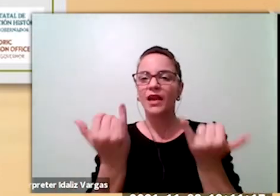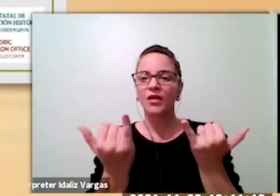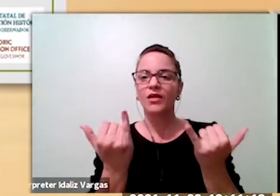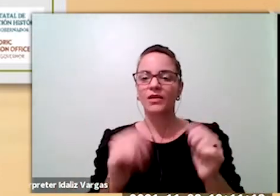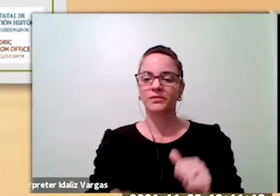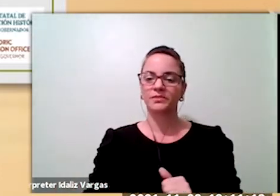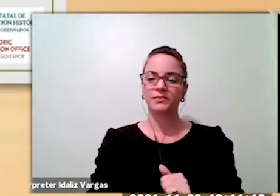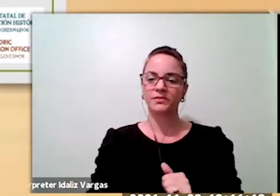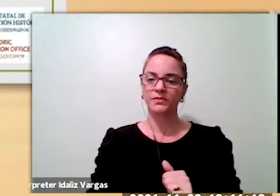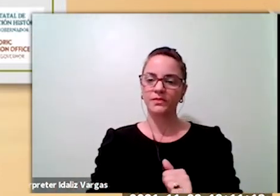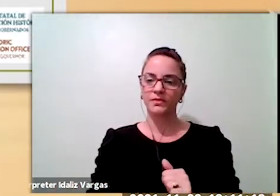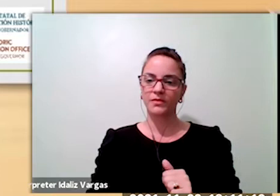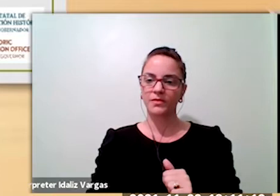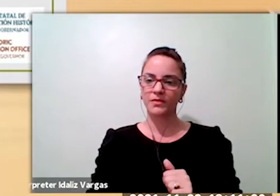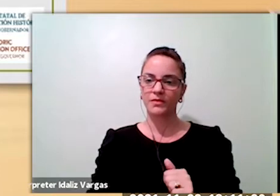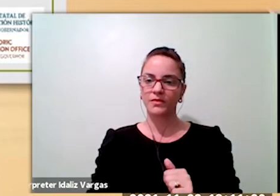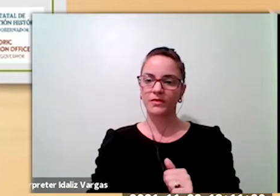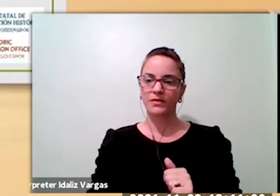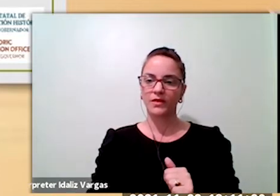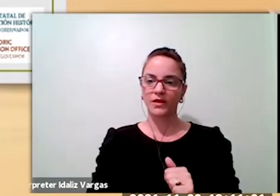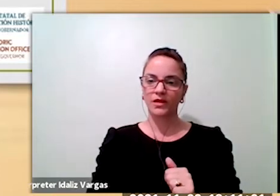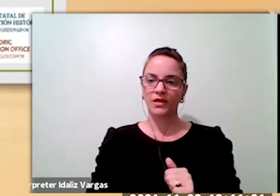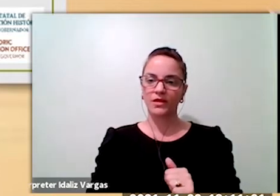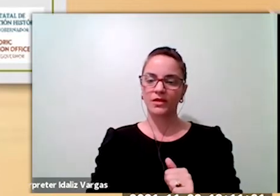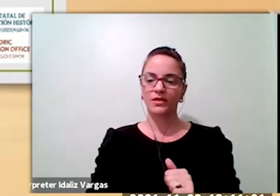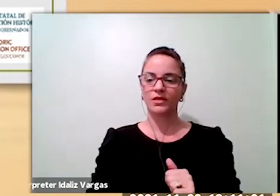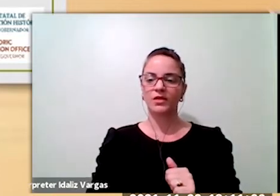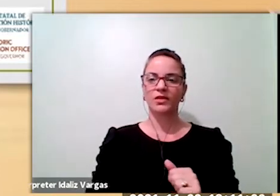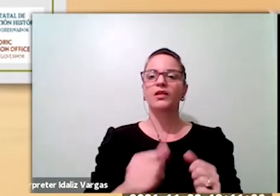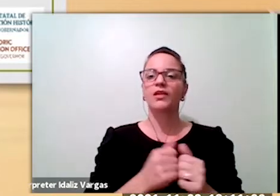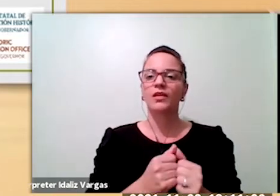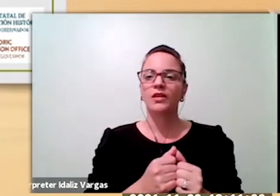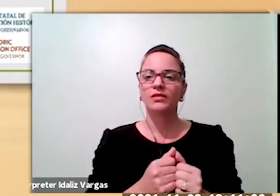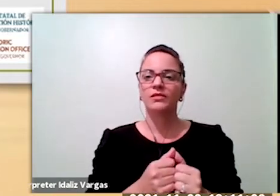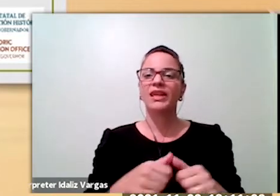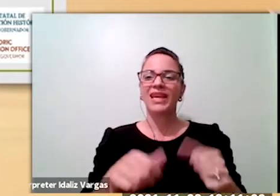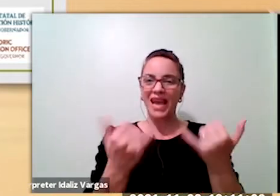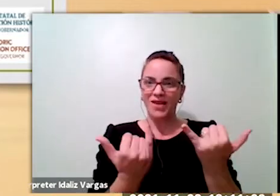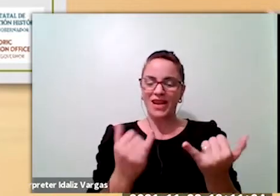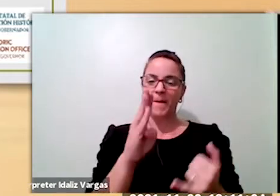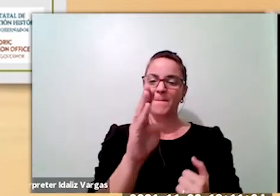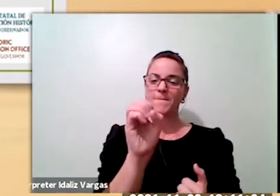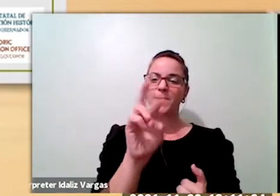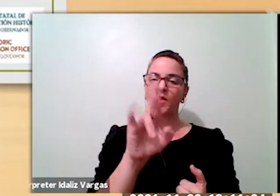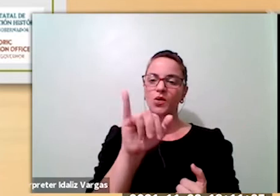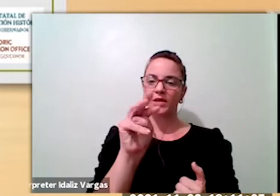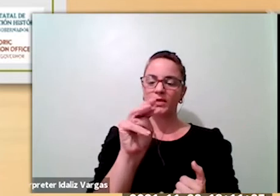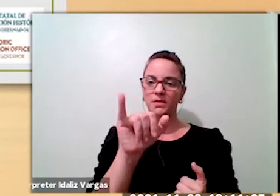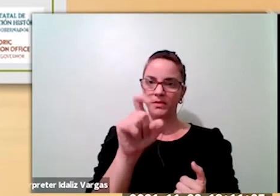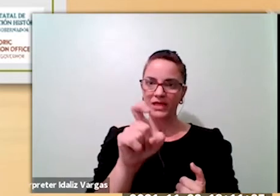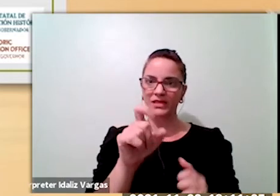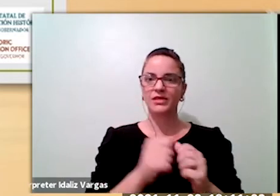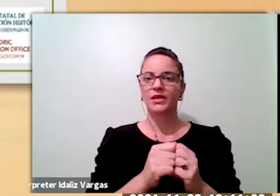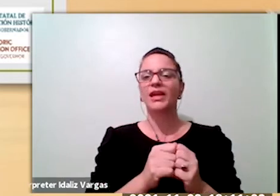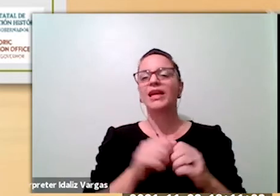Hunter College, and within the framework of Body Mix Festival with gratitude. Definitely, this virtual